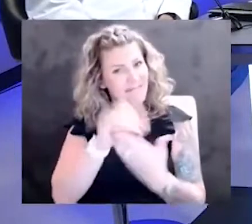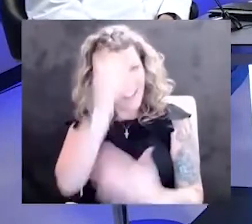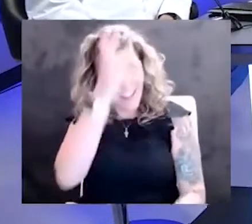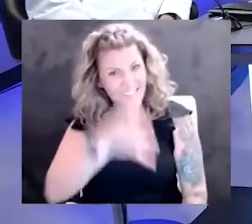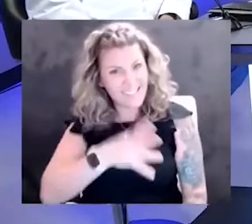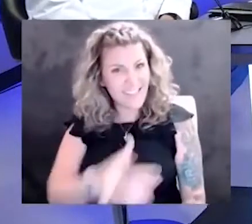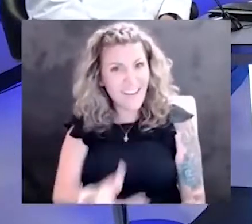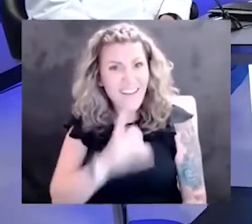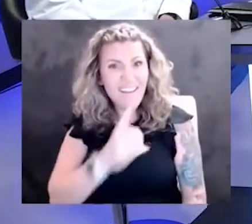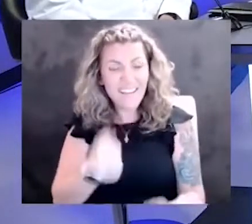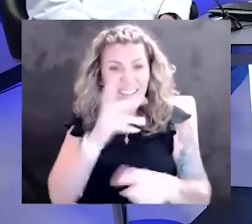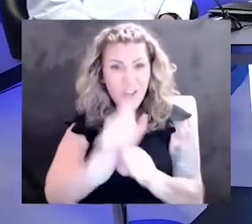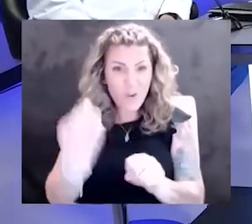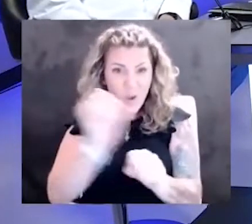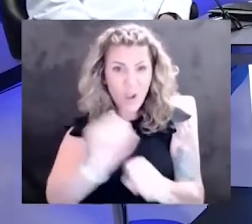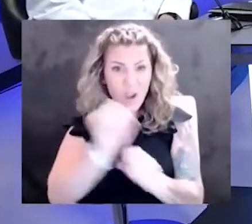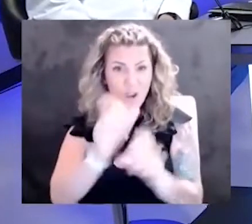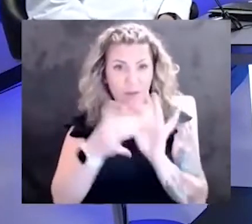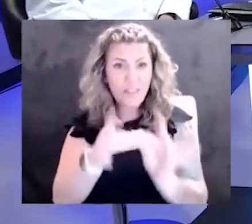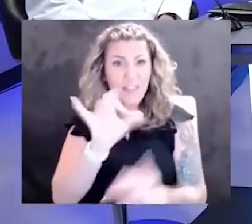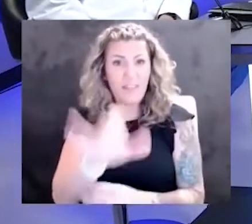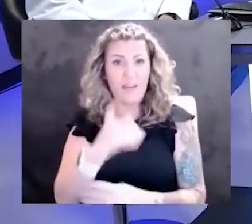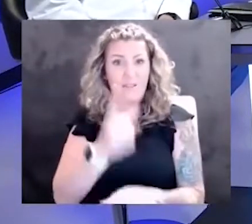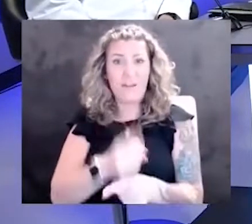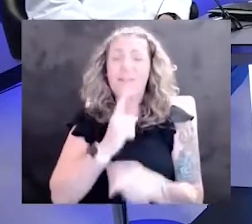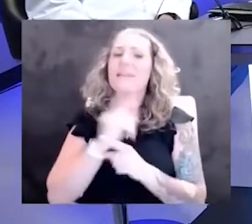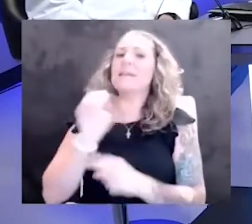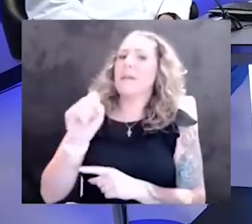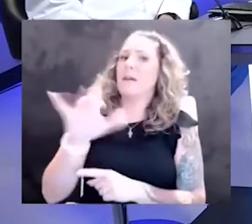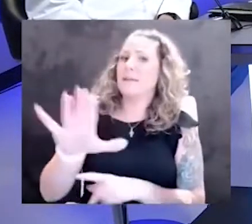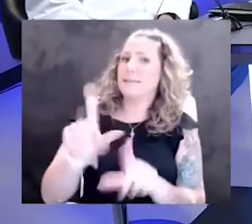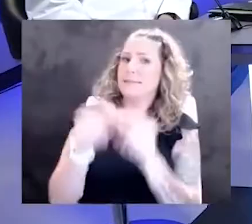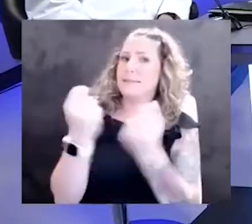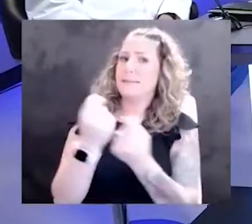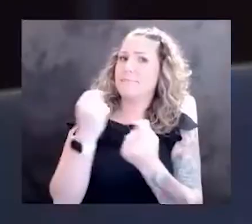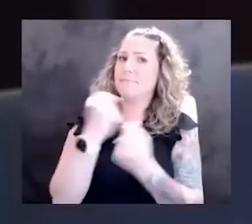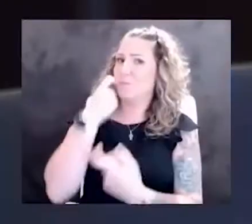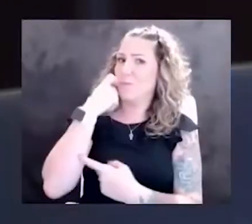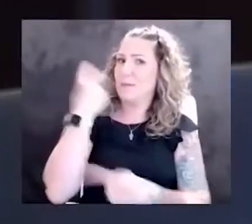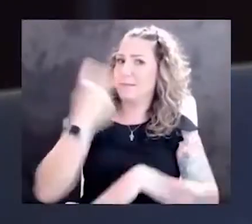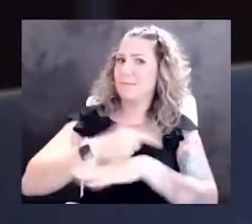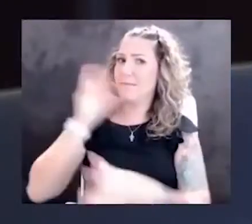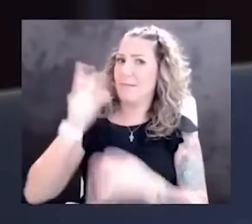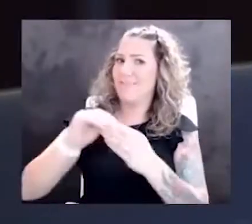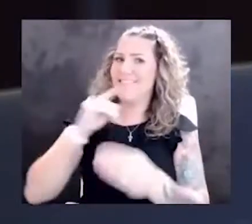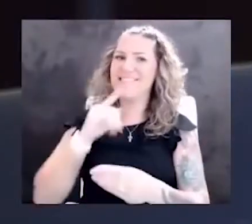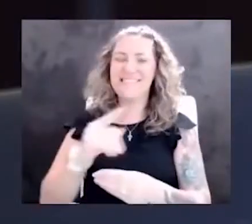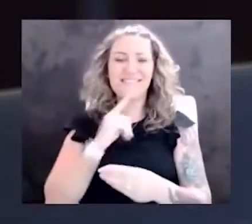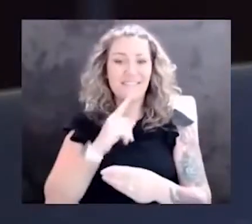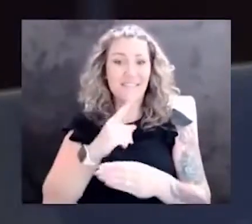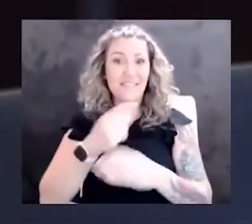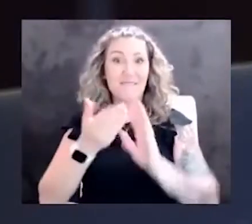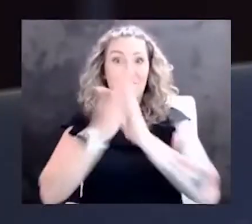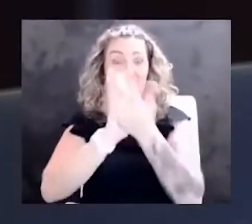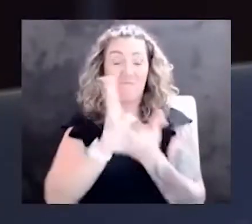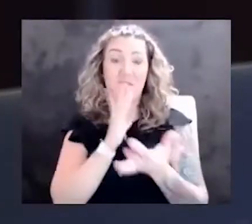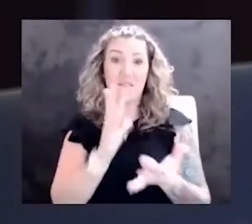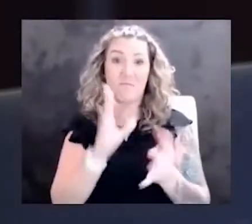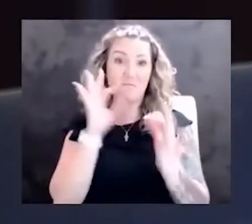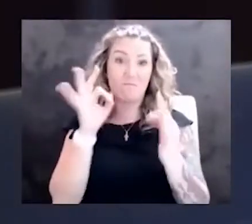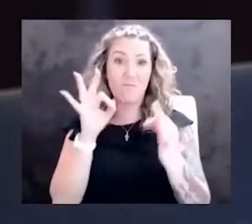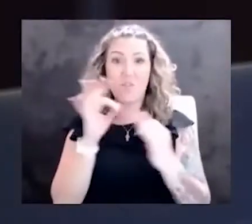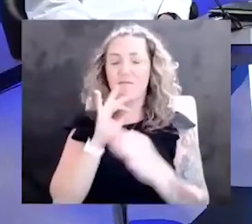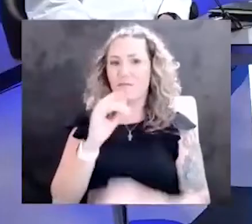this. Yeah, he and his team spent the last couple of days making sure this thing turned out right. So it's pretty fascinating that a